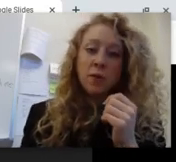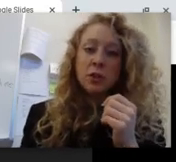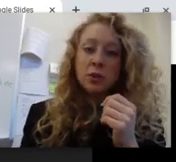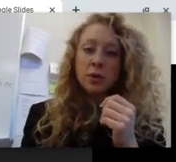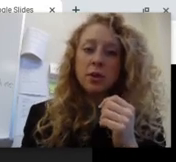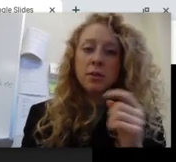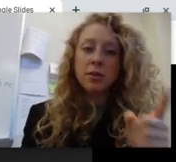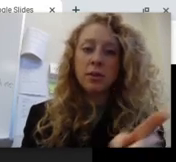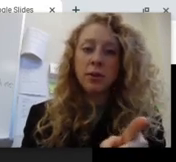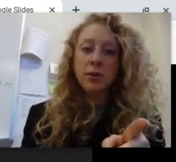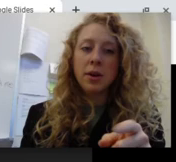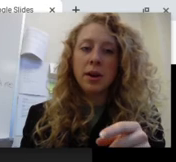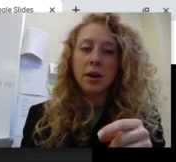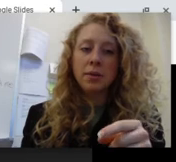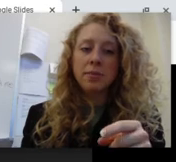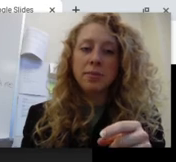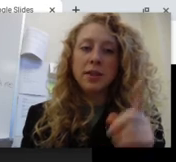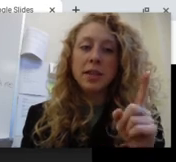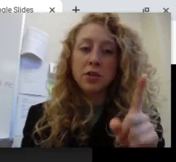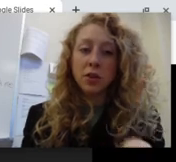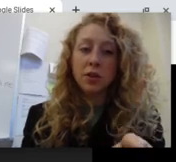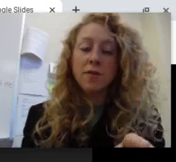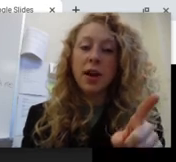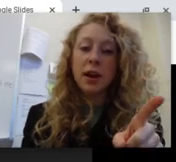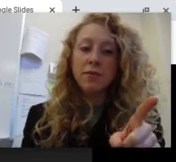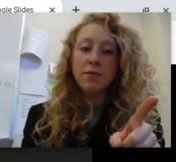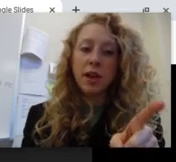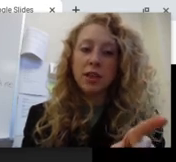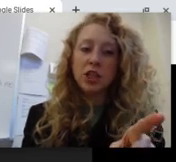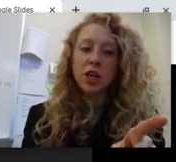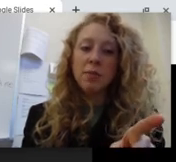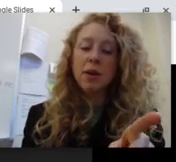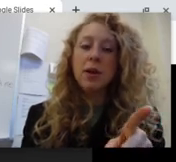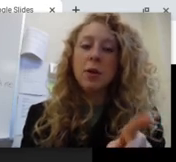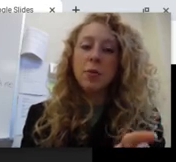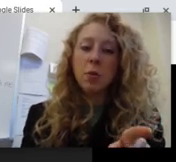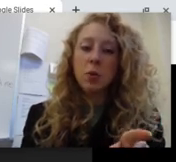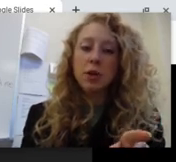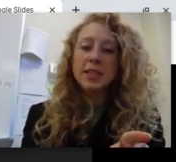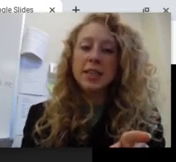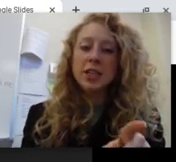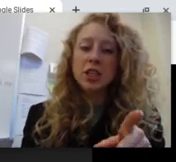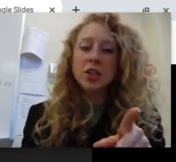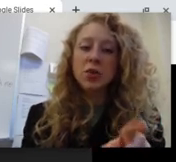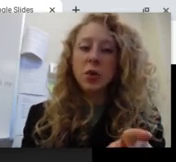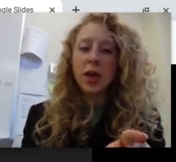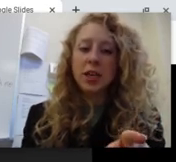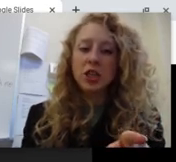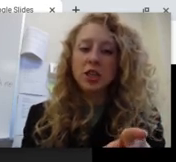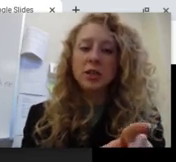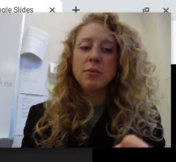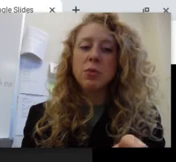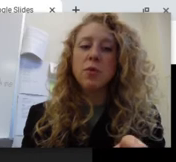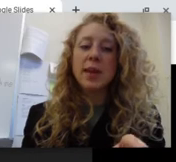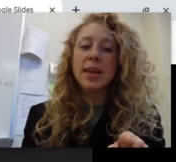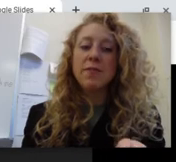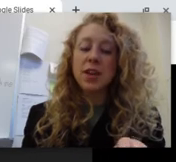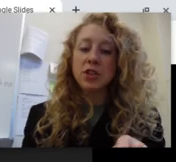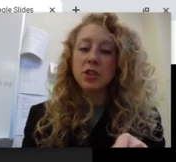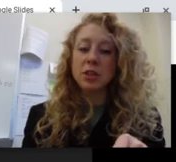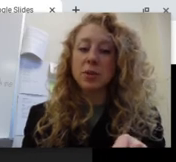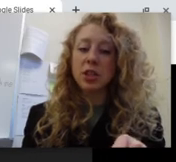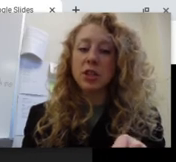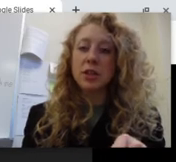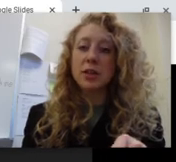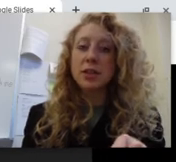So the first one, like I said, so there are the 5: the hand shape, palm orientation, location, movement, and